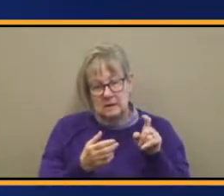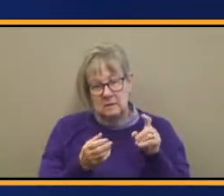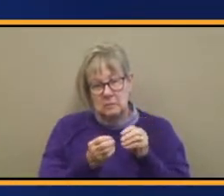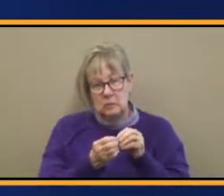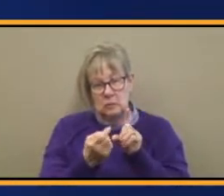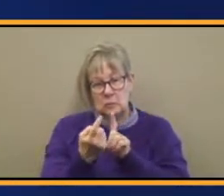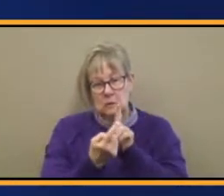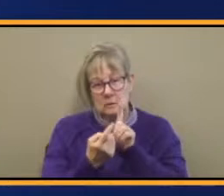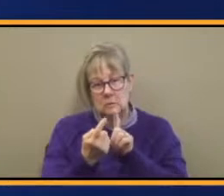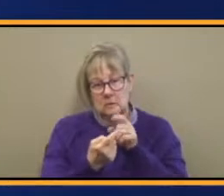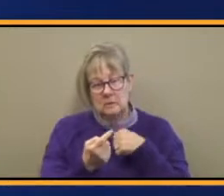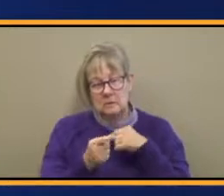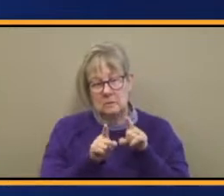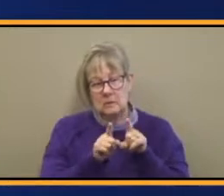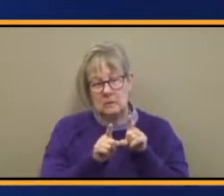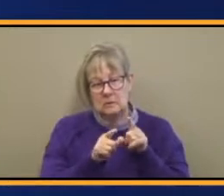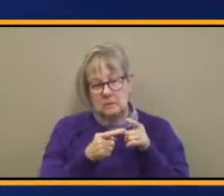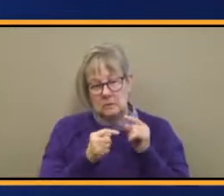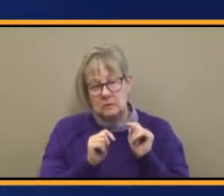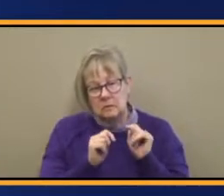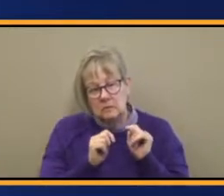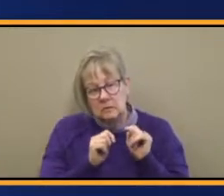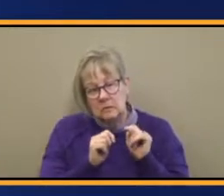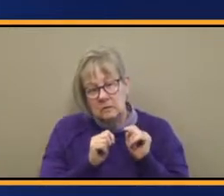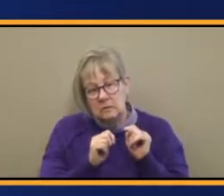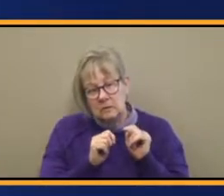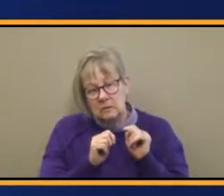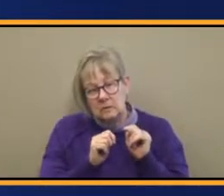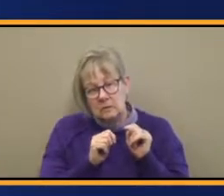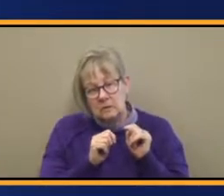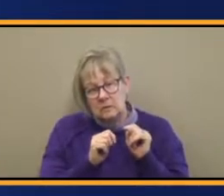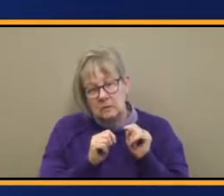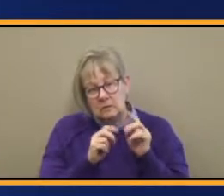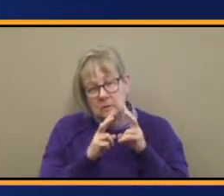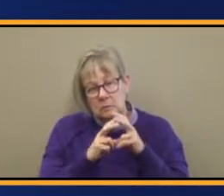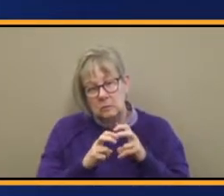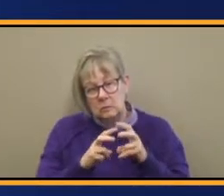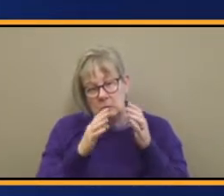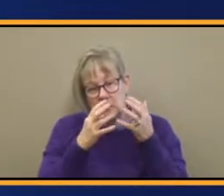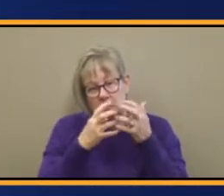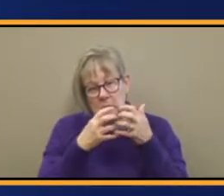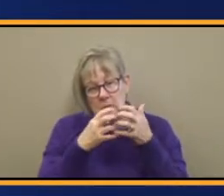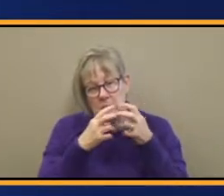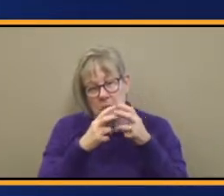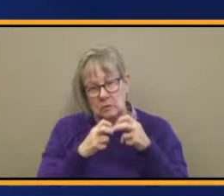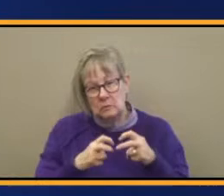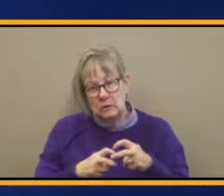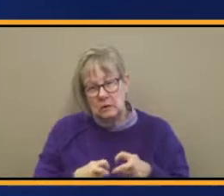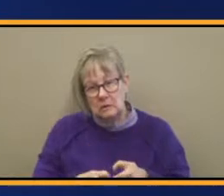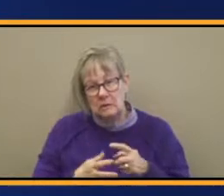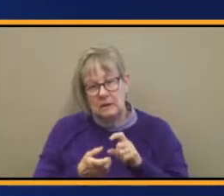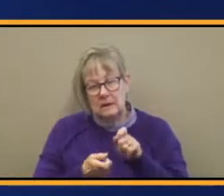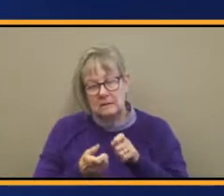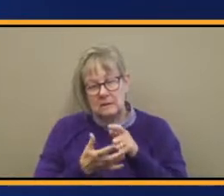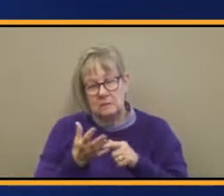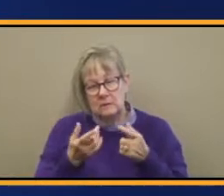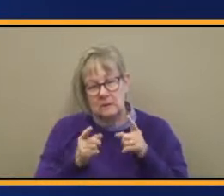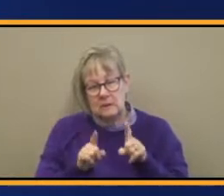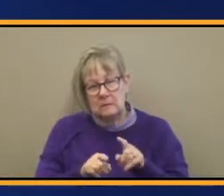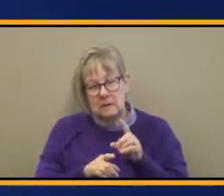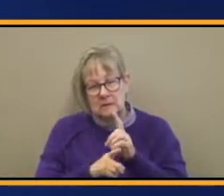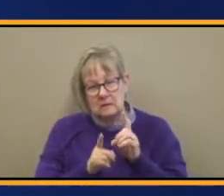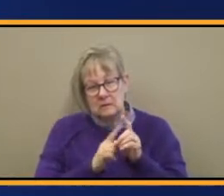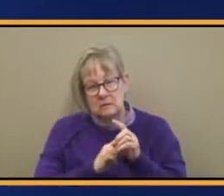because I'm also trying to understand a breakdown of what exactly has happened in District 2 for the past